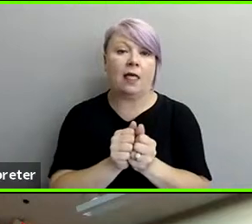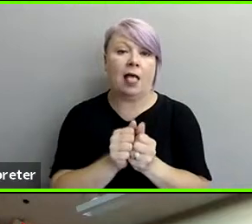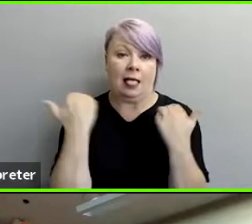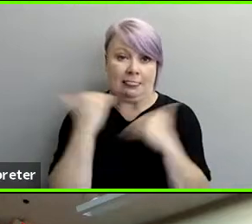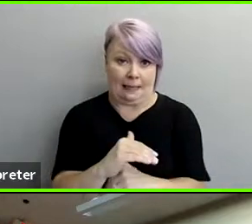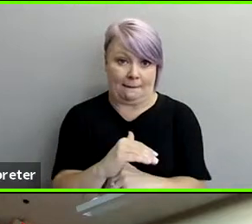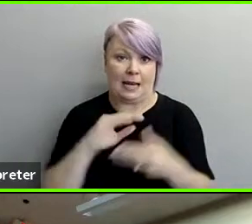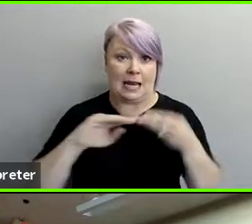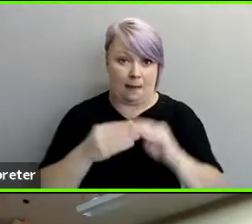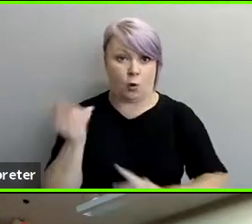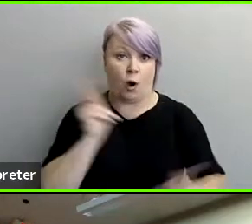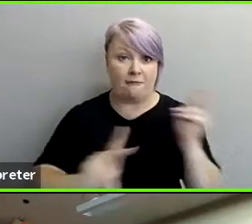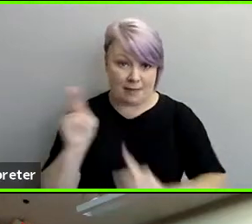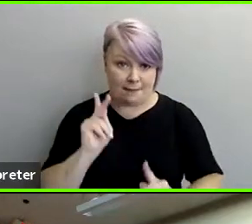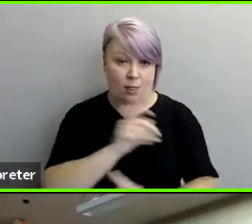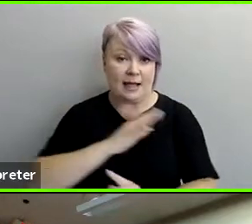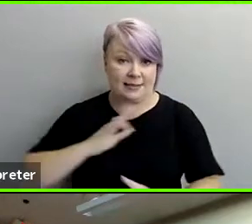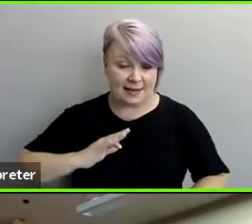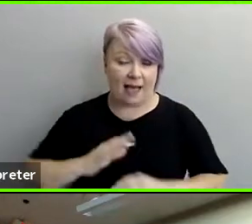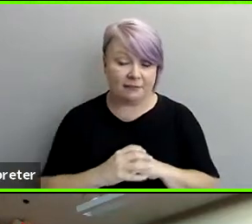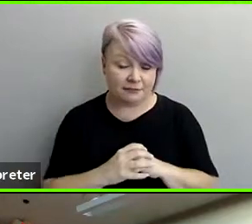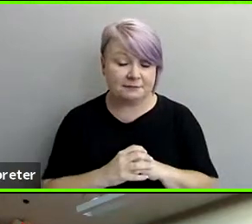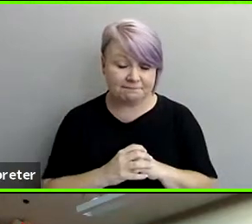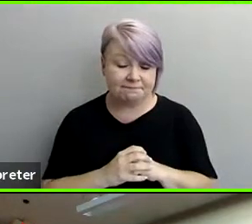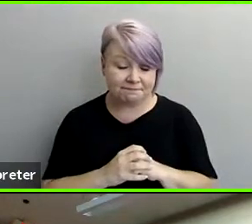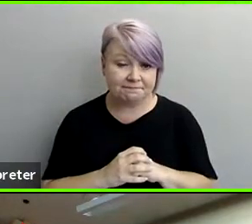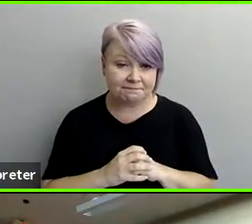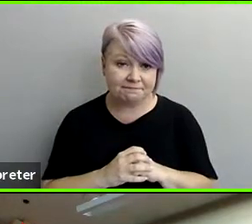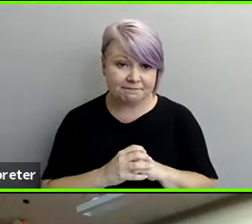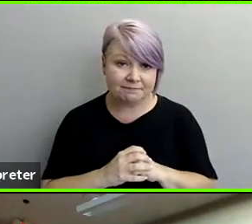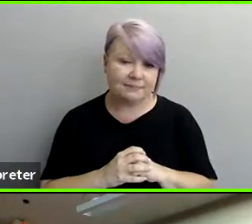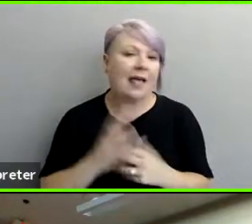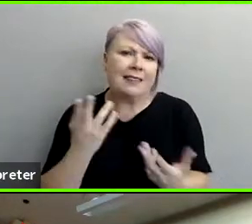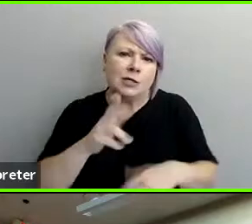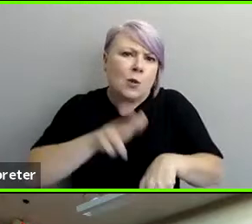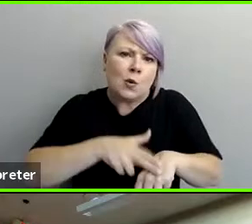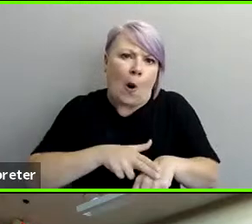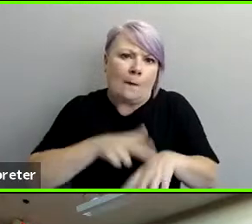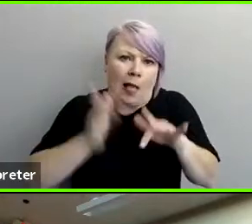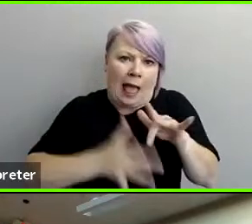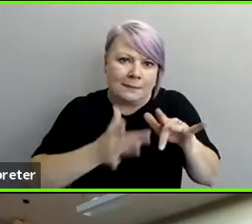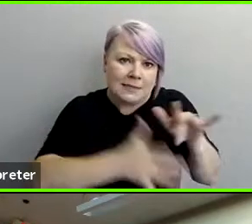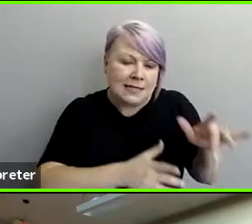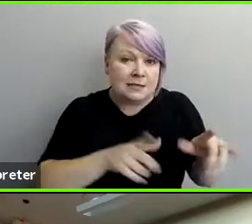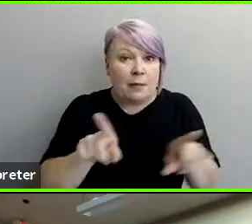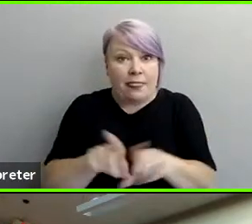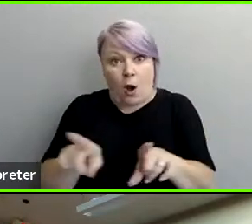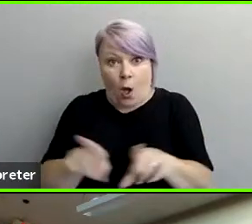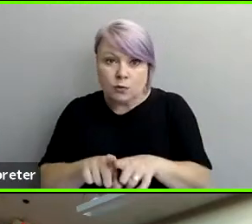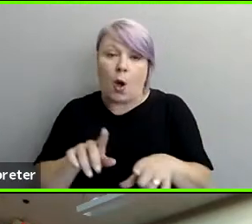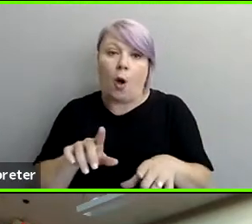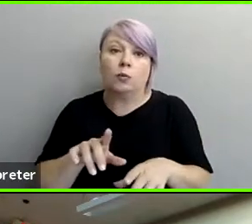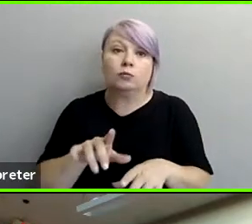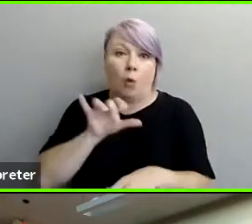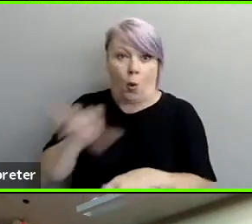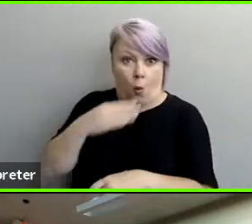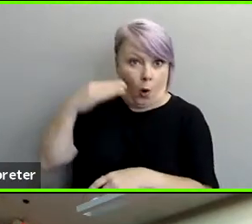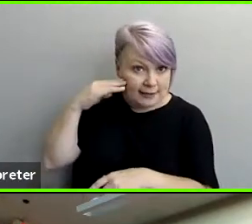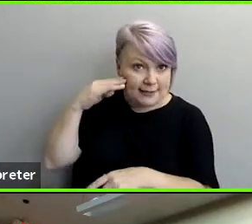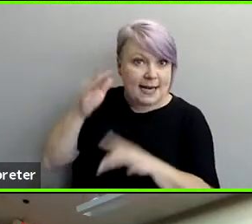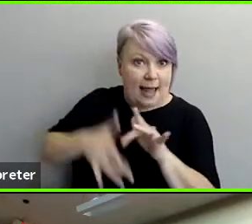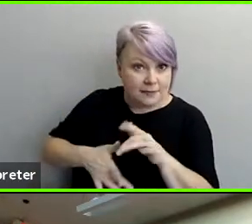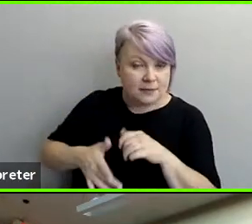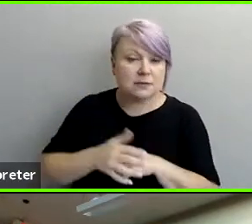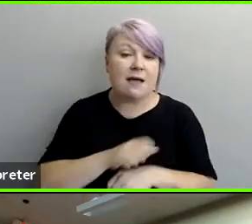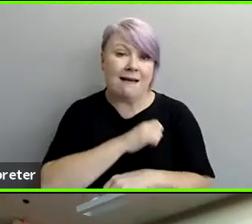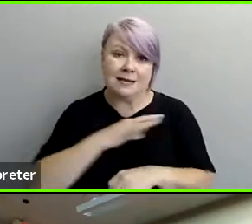and from quarantines, and that's just a run-of-the-mill average absences that you have in any given year. So staff are working